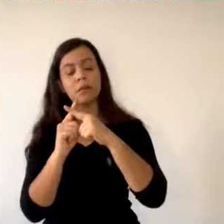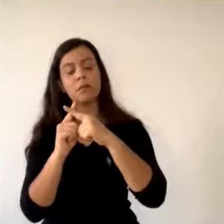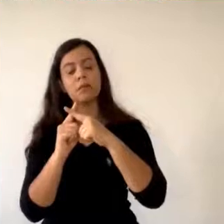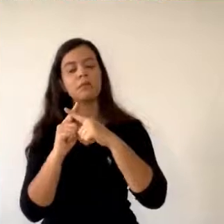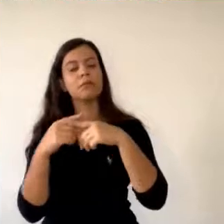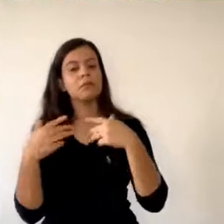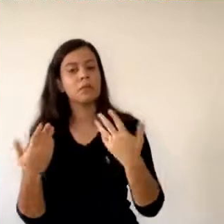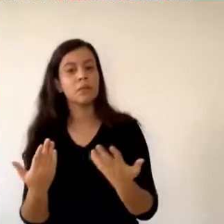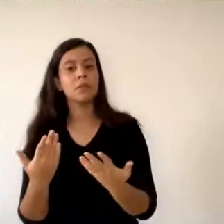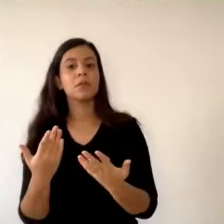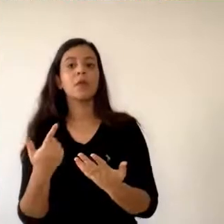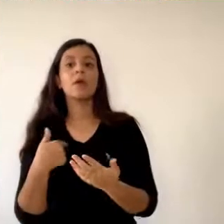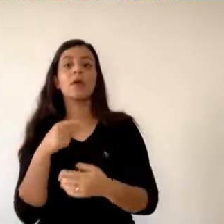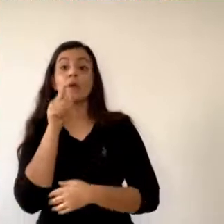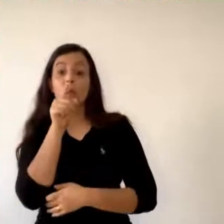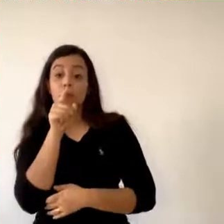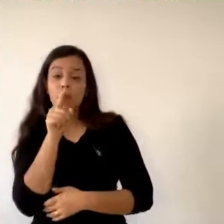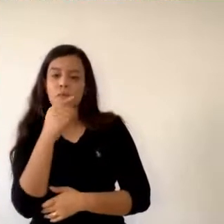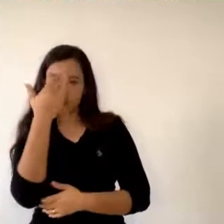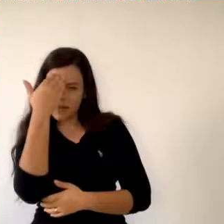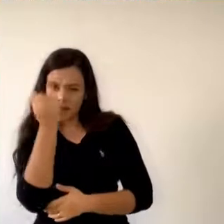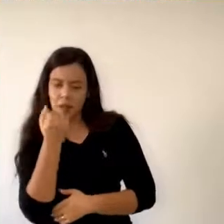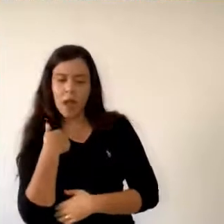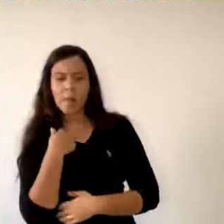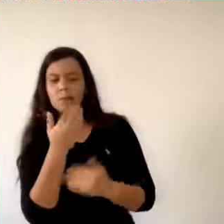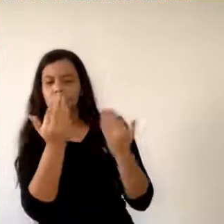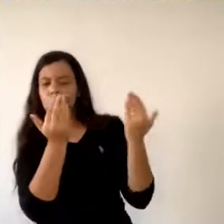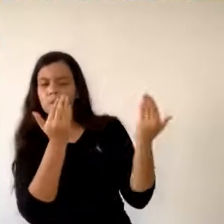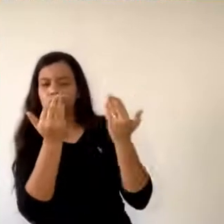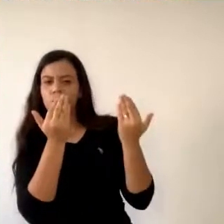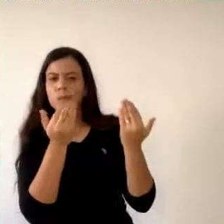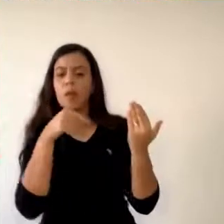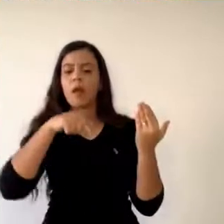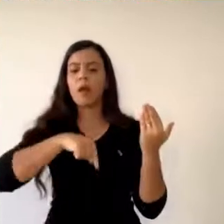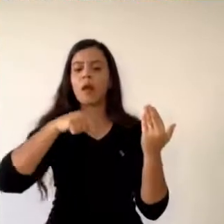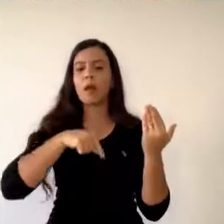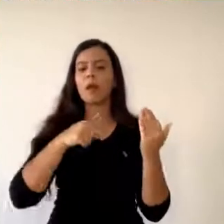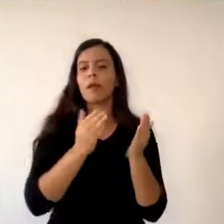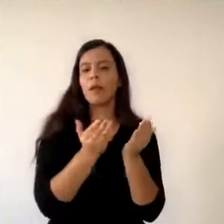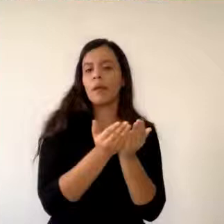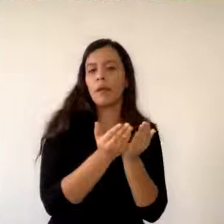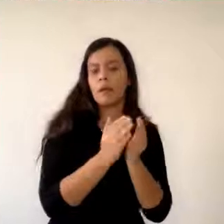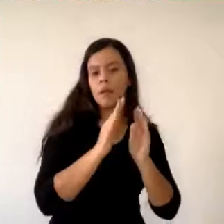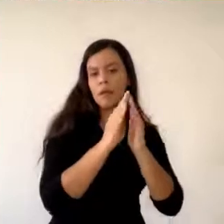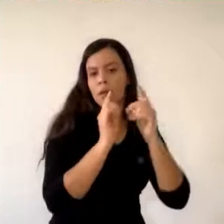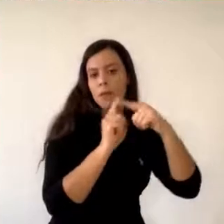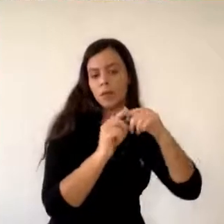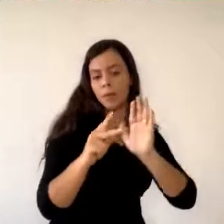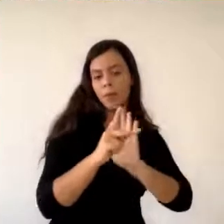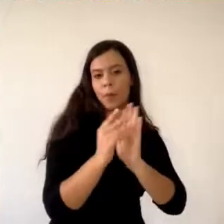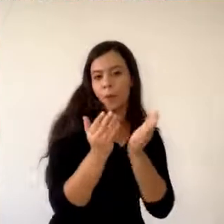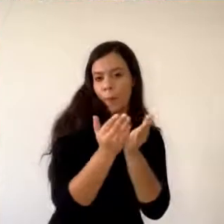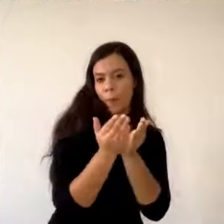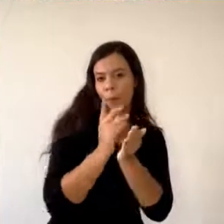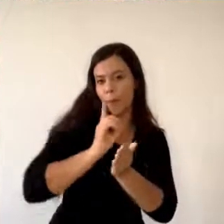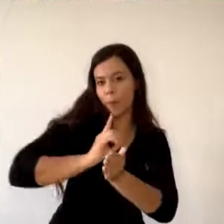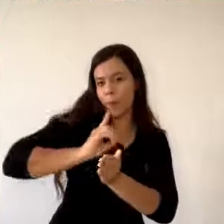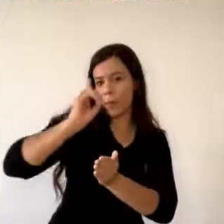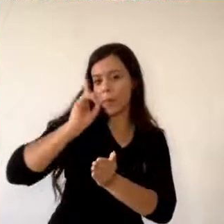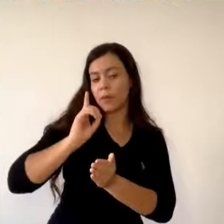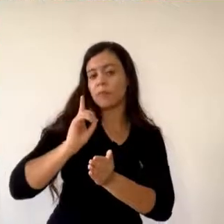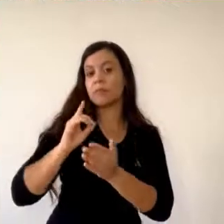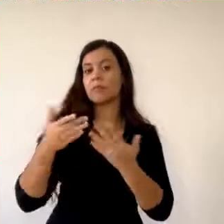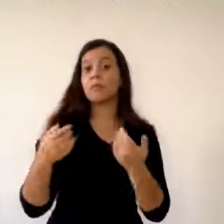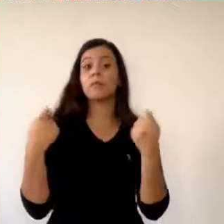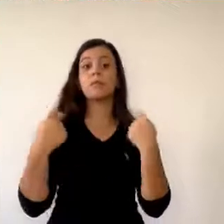churches? How much can we differentiate evangelic religions in Brazil? So we need